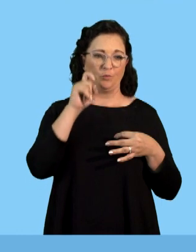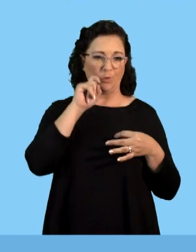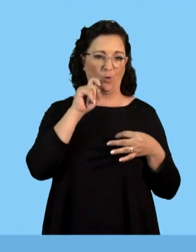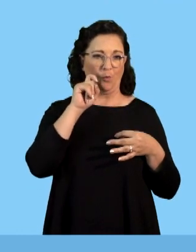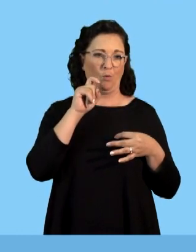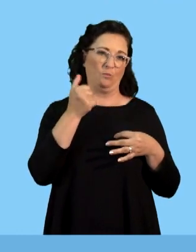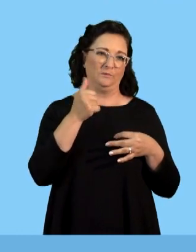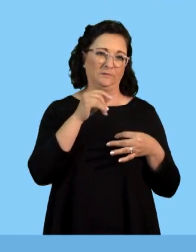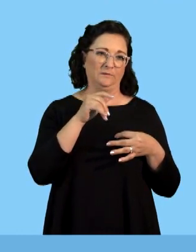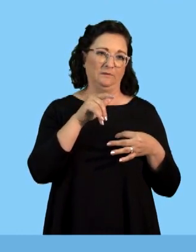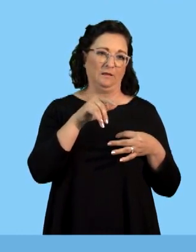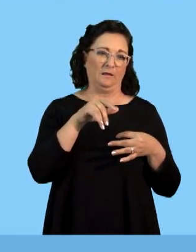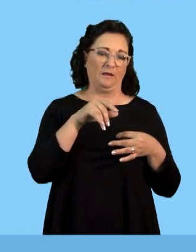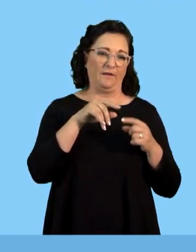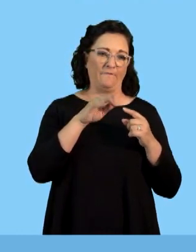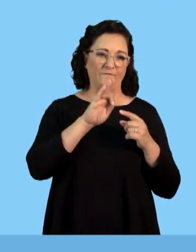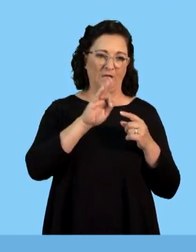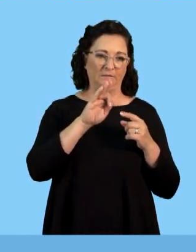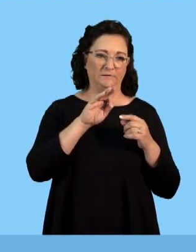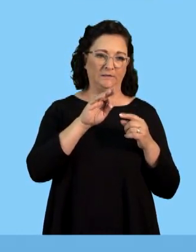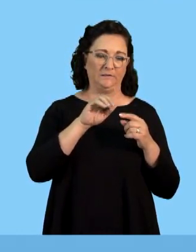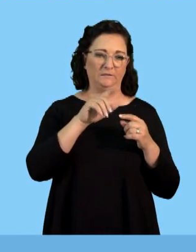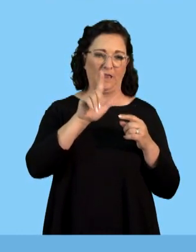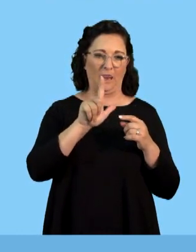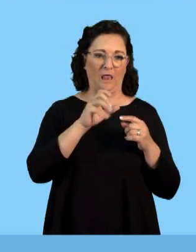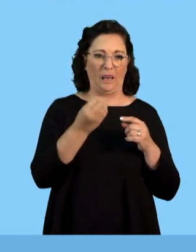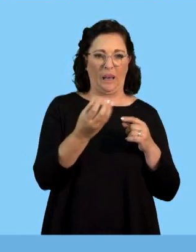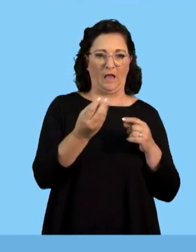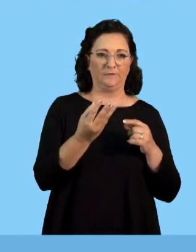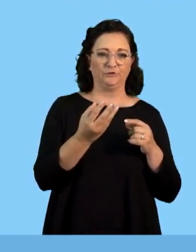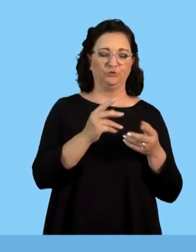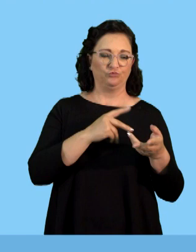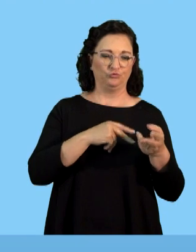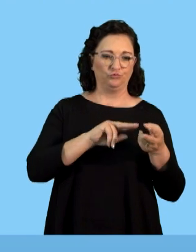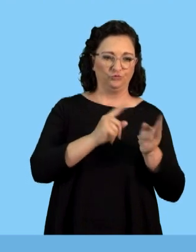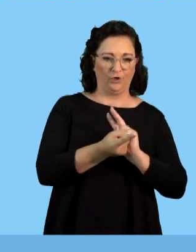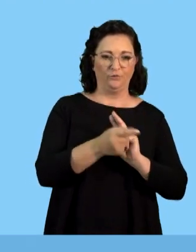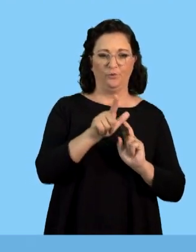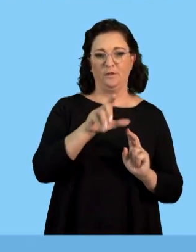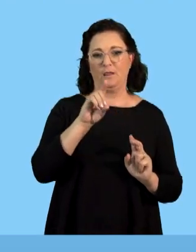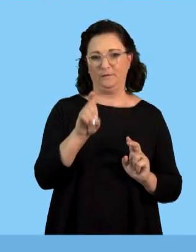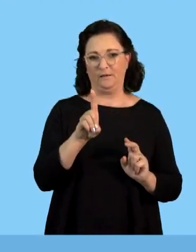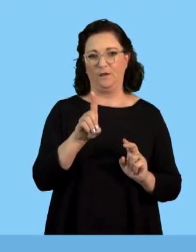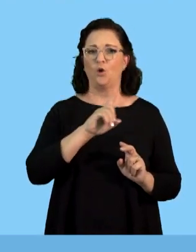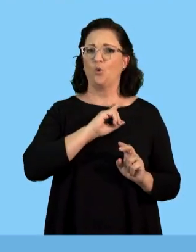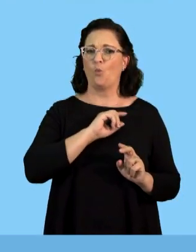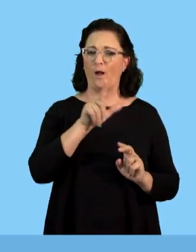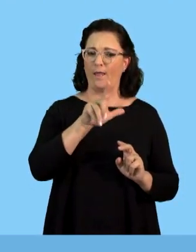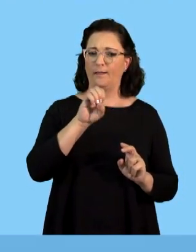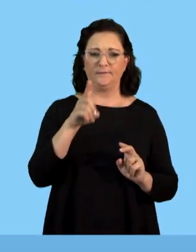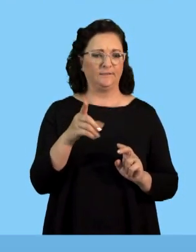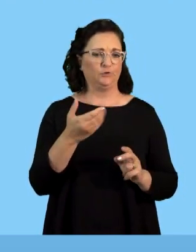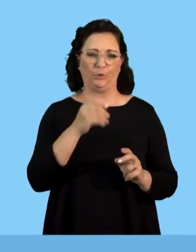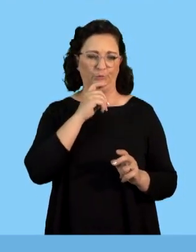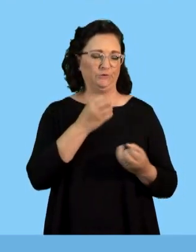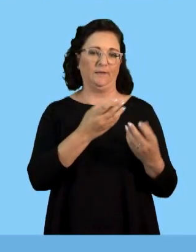with the LED lights. Why? Because these LED lights are not using as much electricity as the lights which